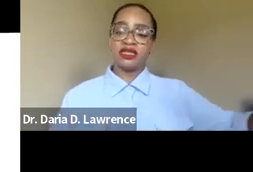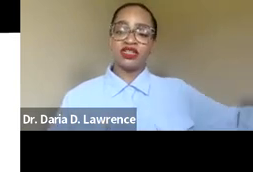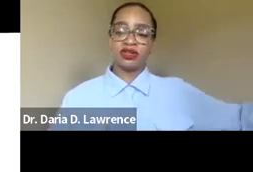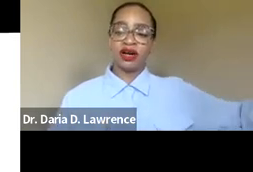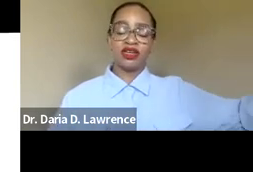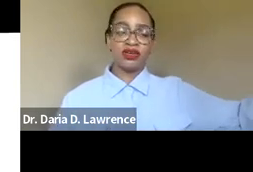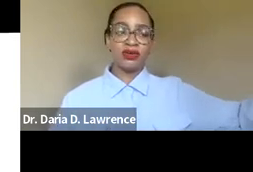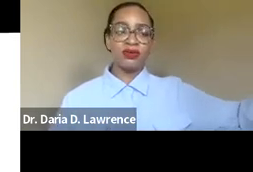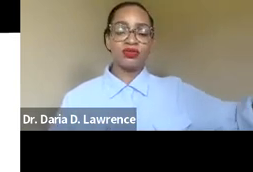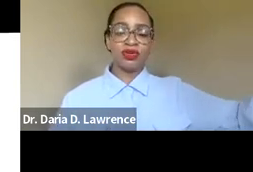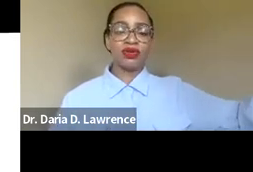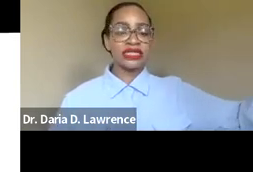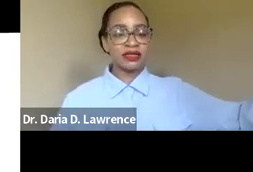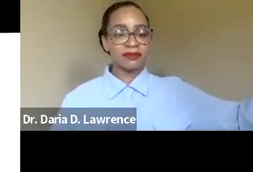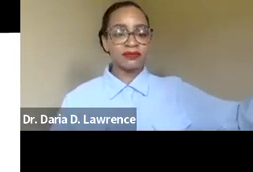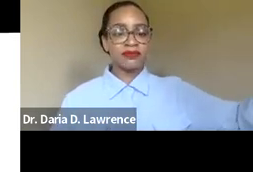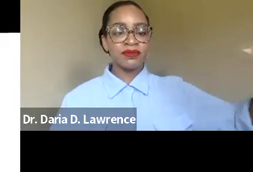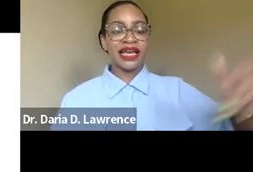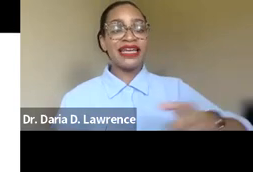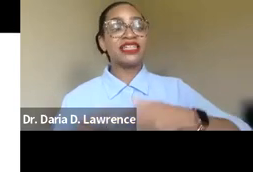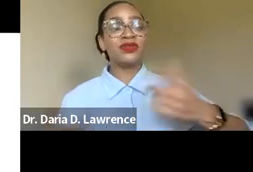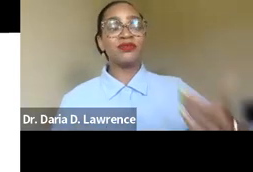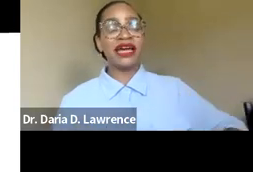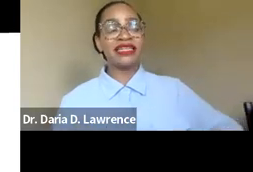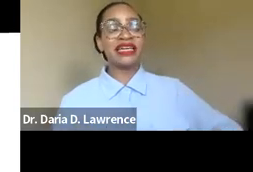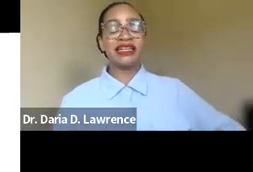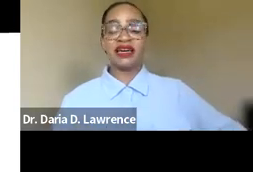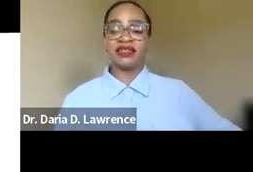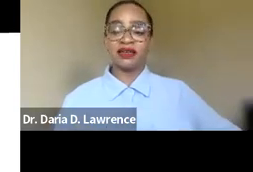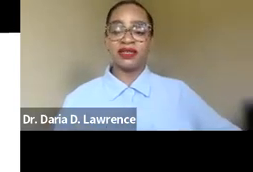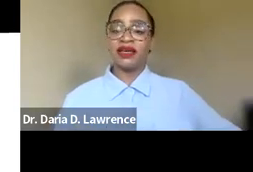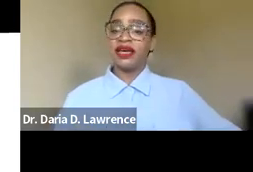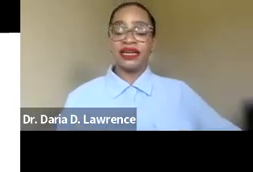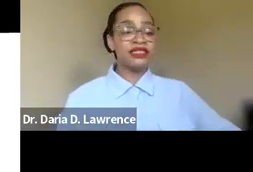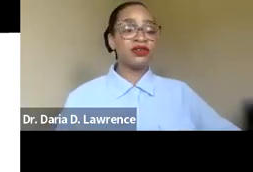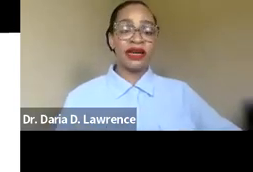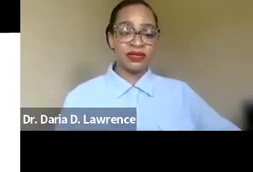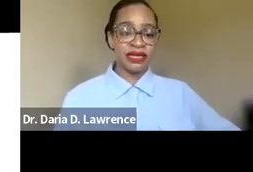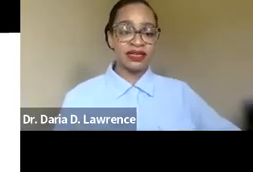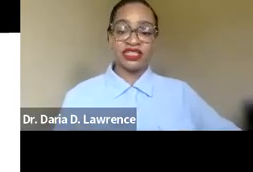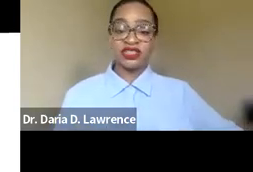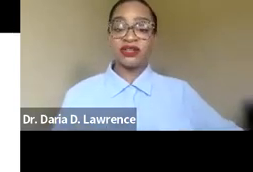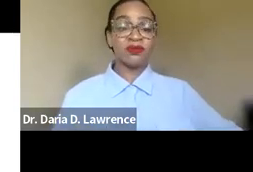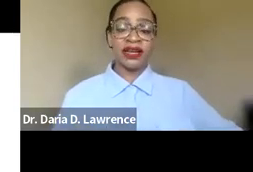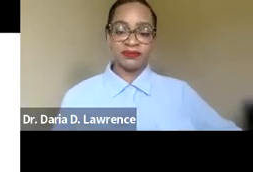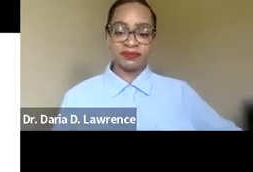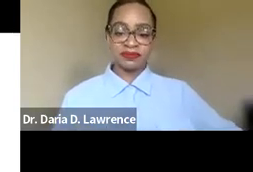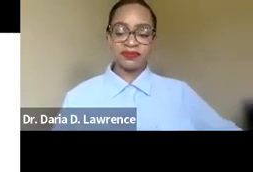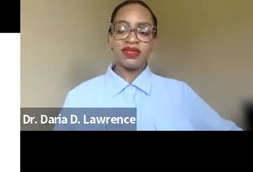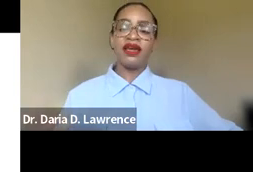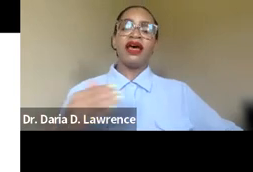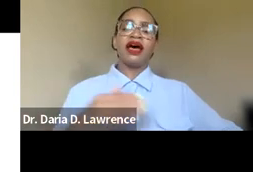his teacher a huge mural scene, and he had to explain the scene and the concepts. And he did great with that. He just couldn't write